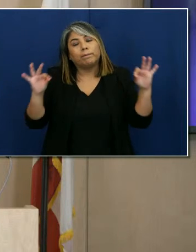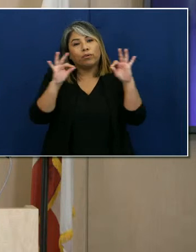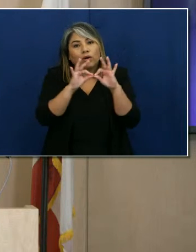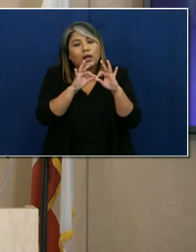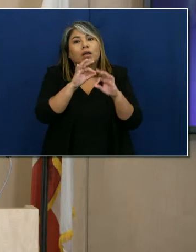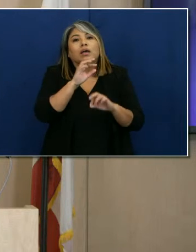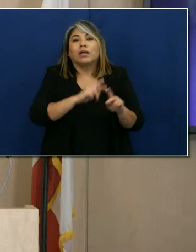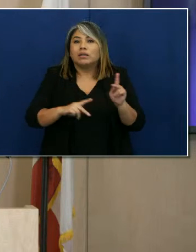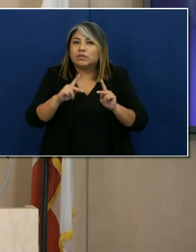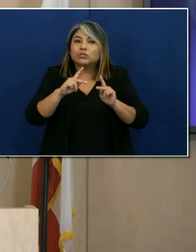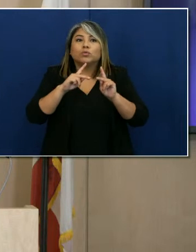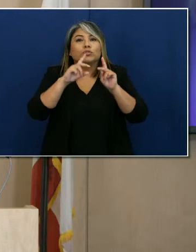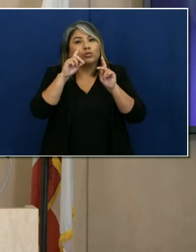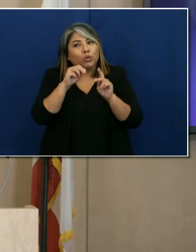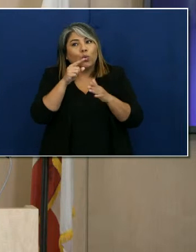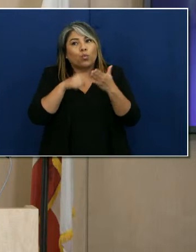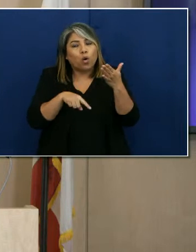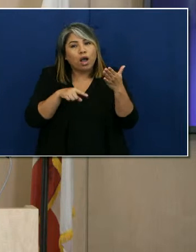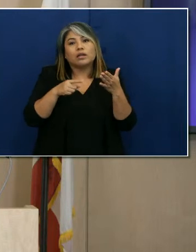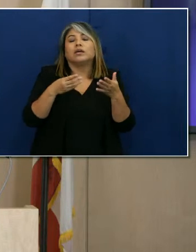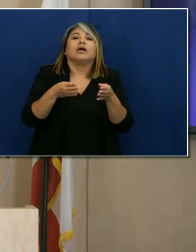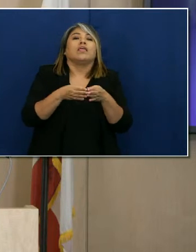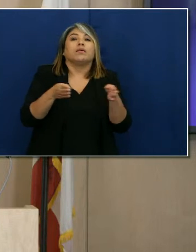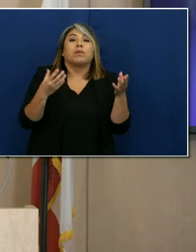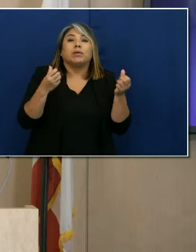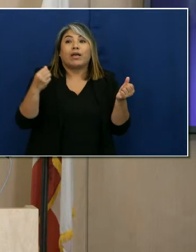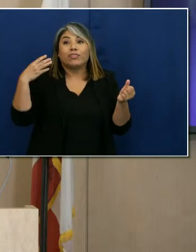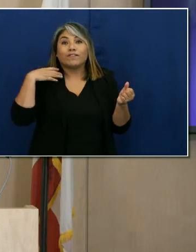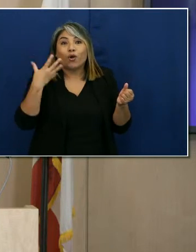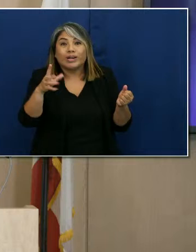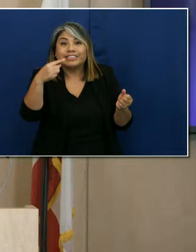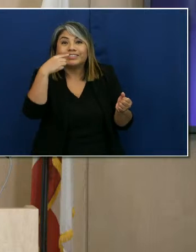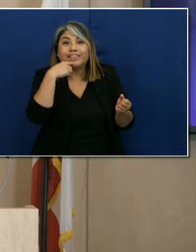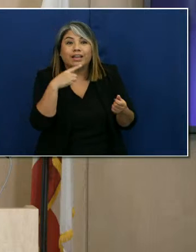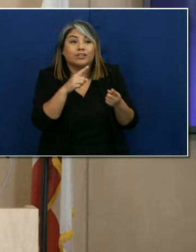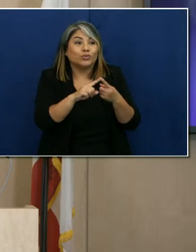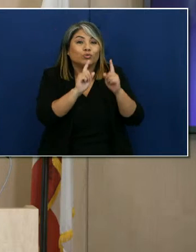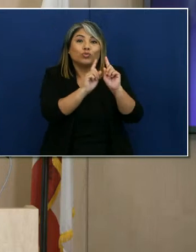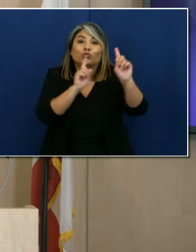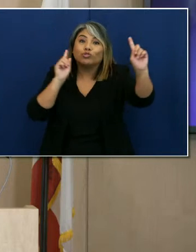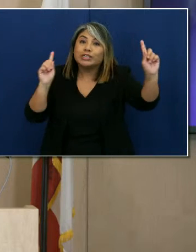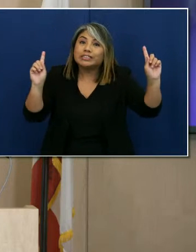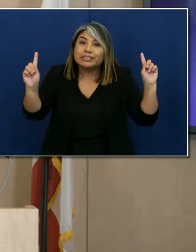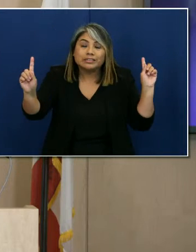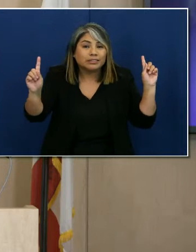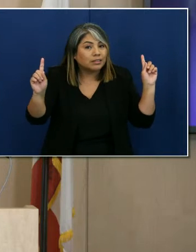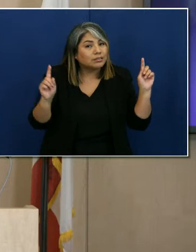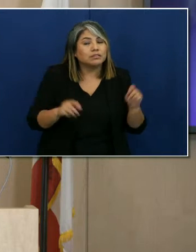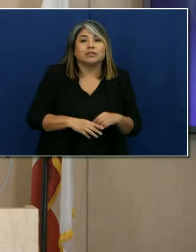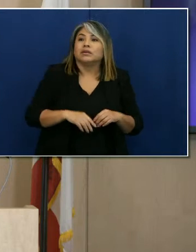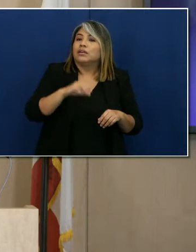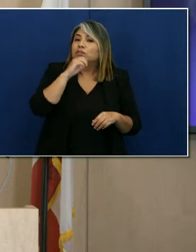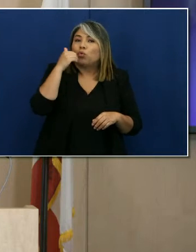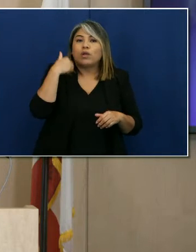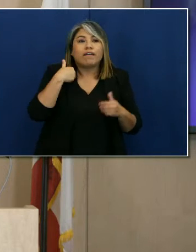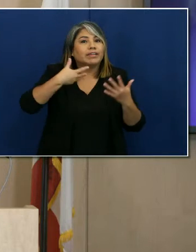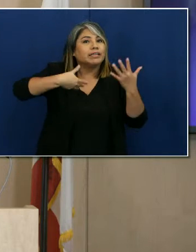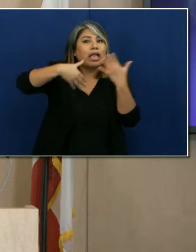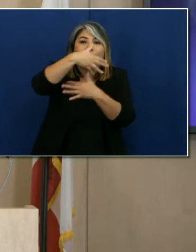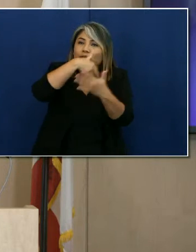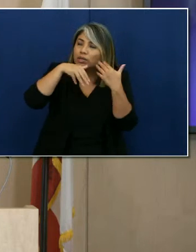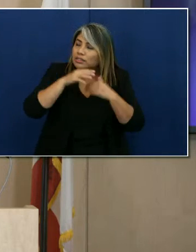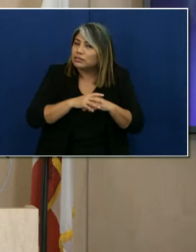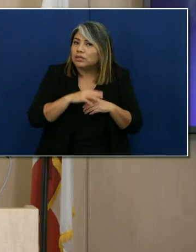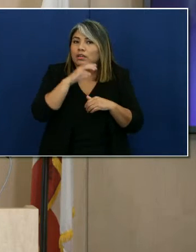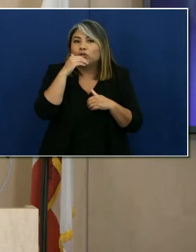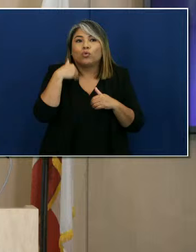that individuals do what the public health officer orders say, which is to socially distance, not have gatherings, to